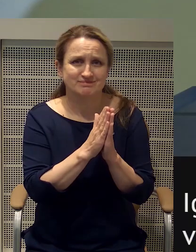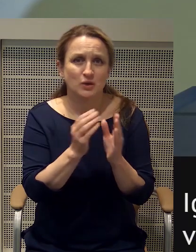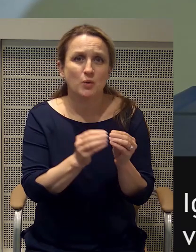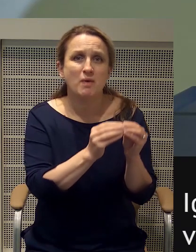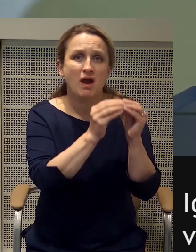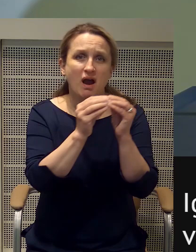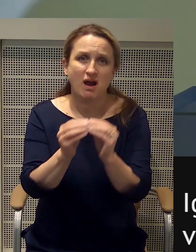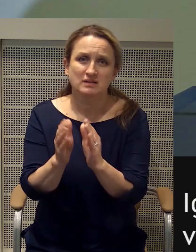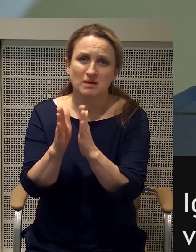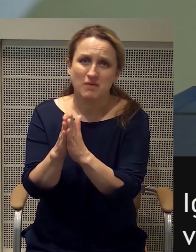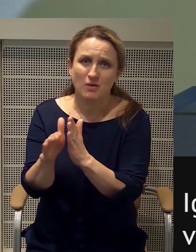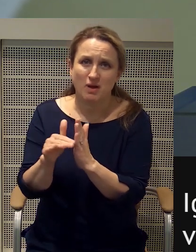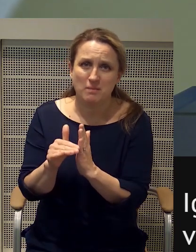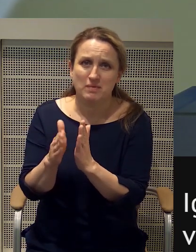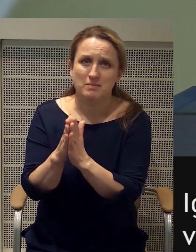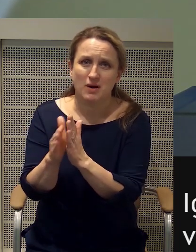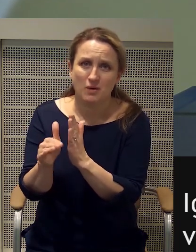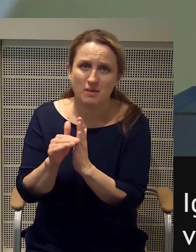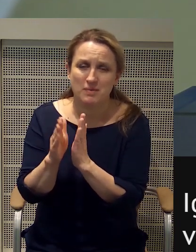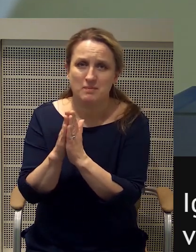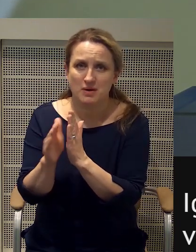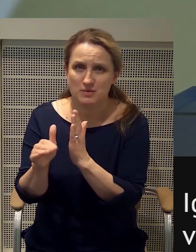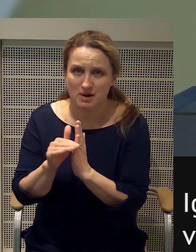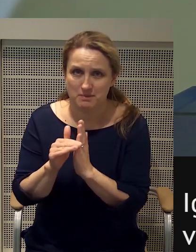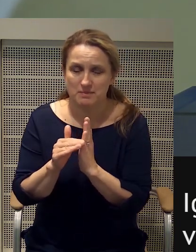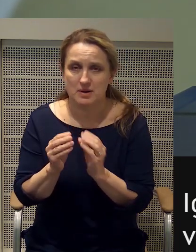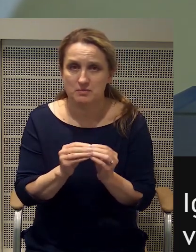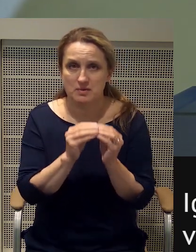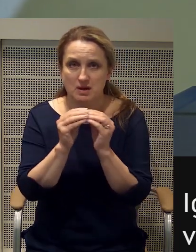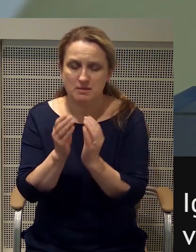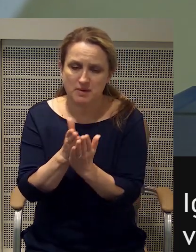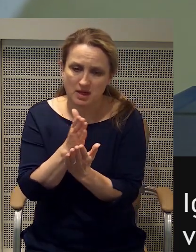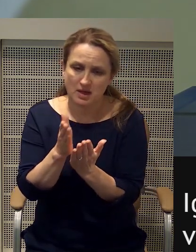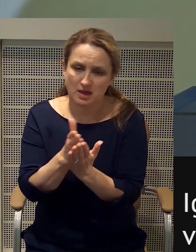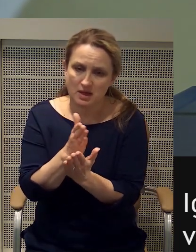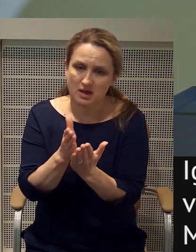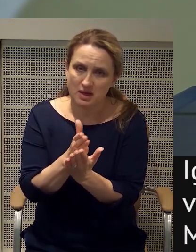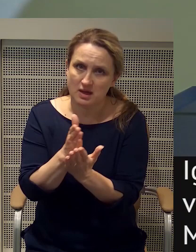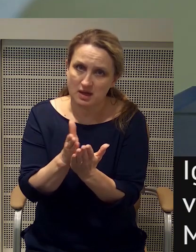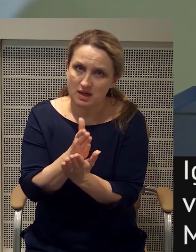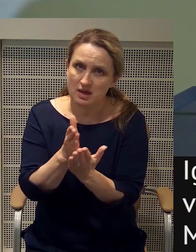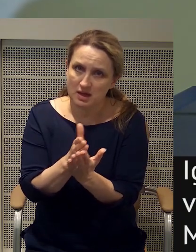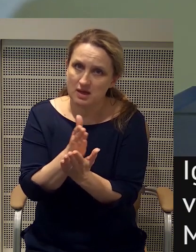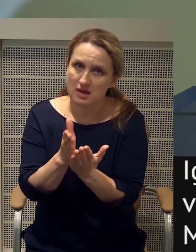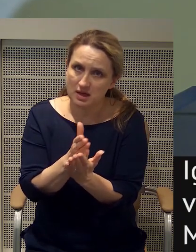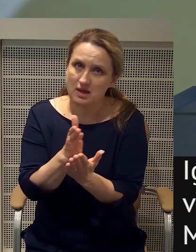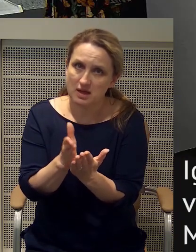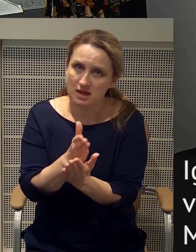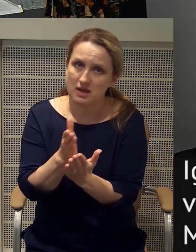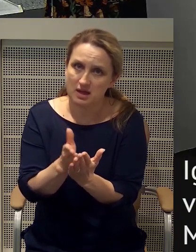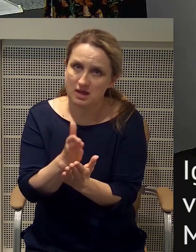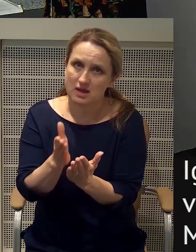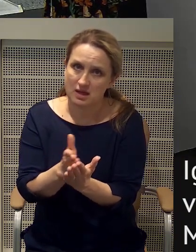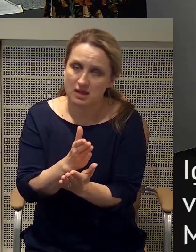And the family asked for some financial help because